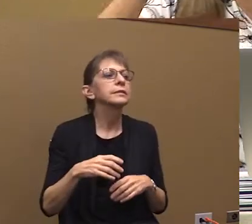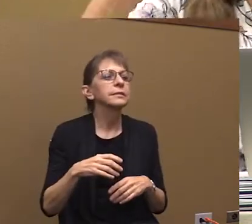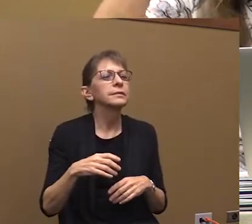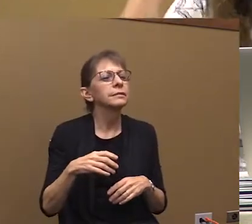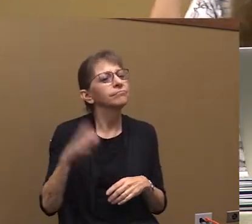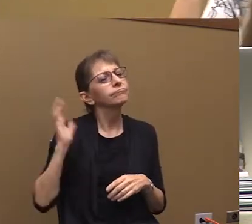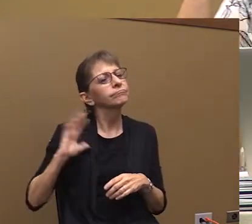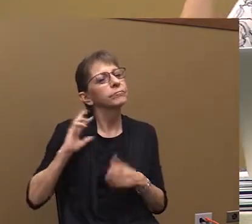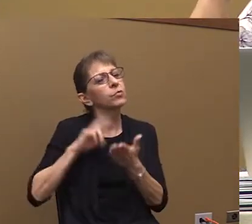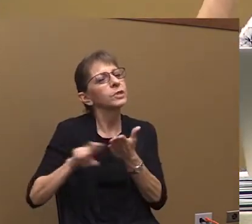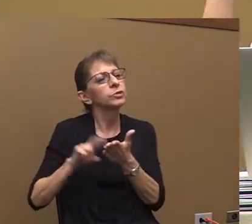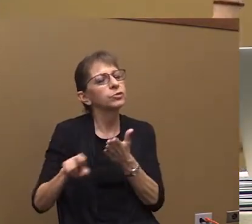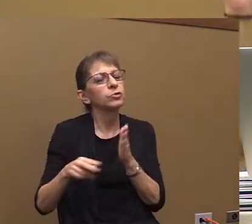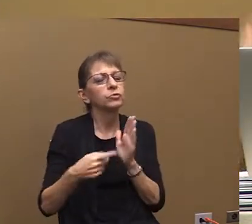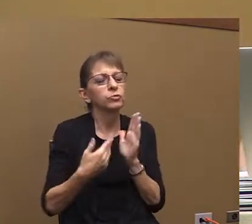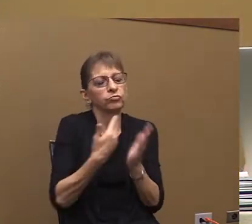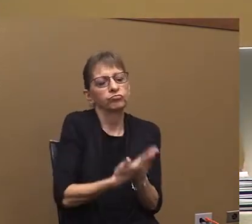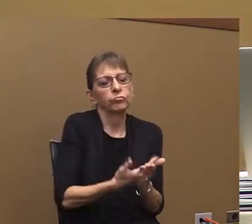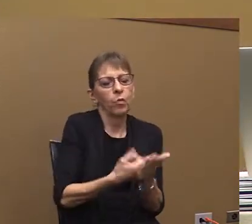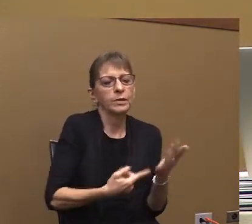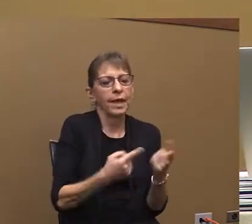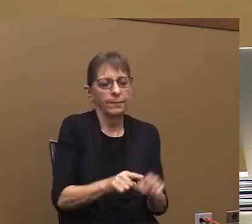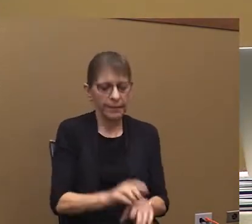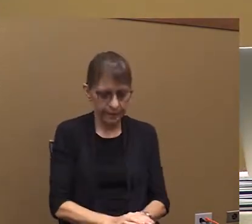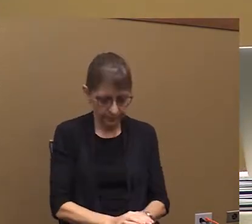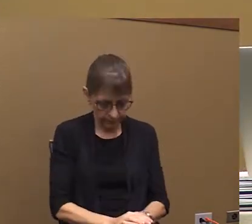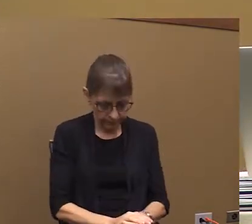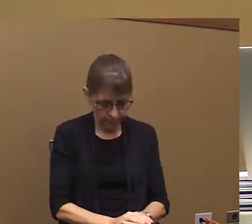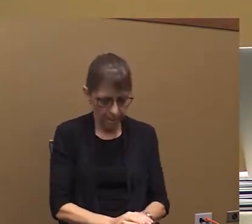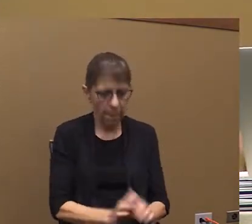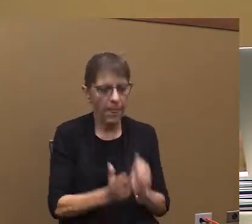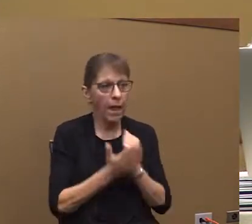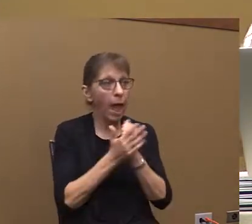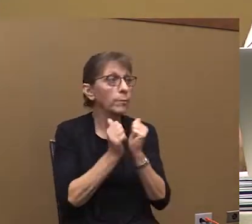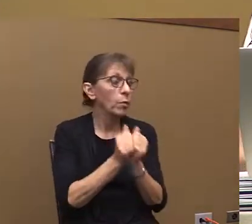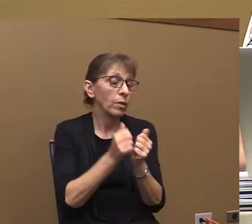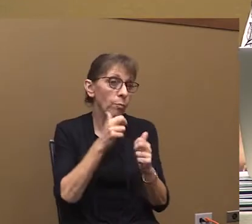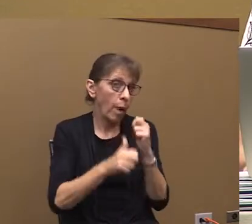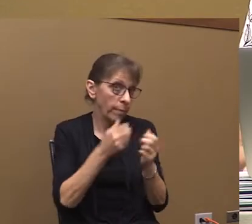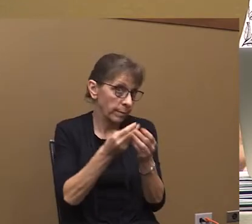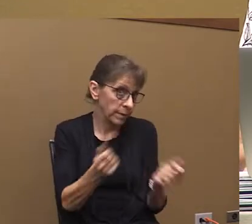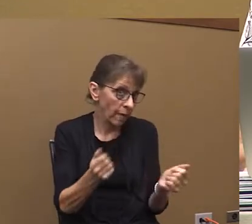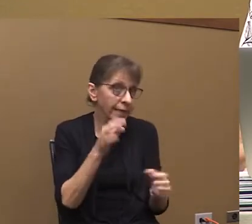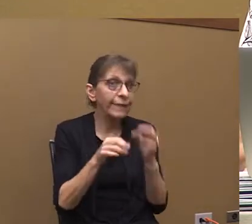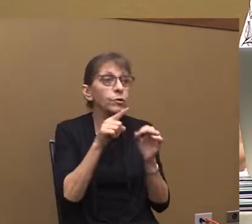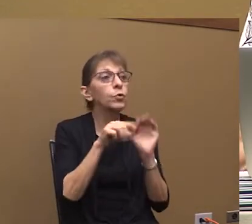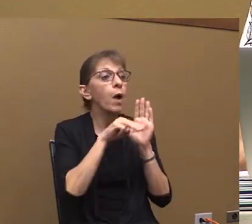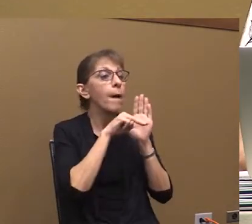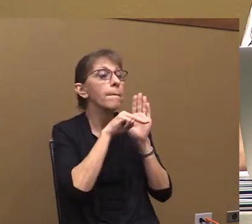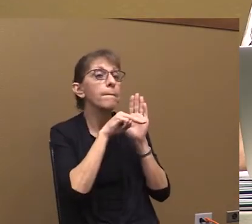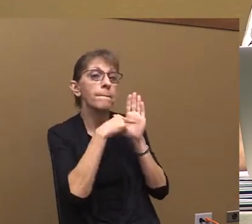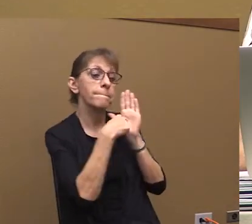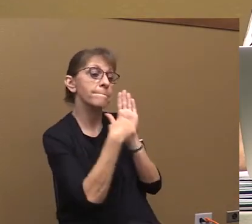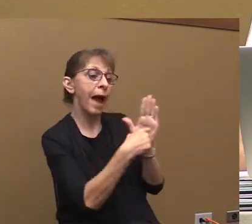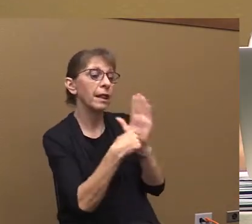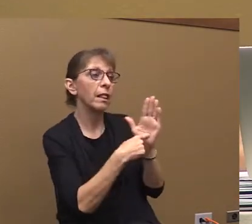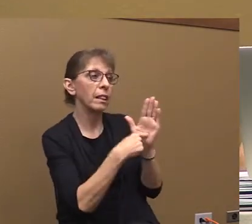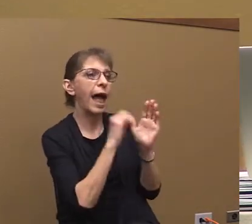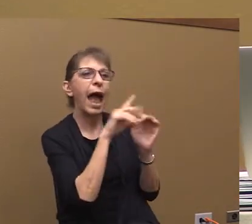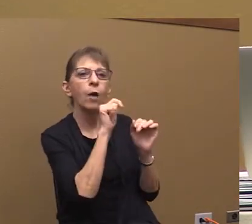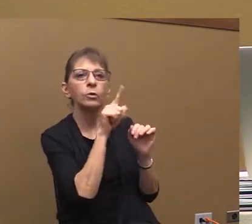ways, like the thought bubbles that were done in the different different research, to show what might be